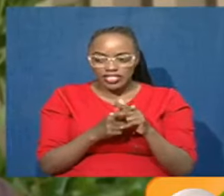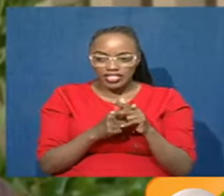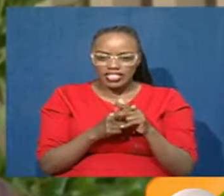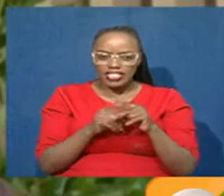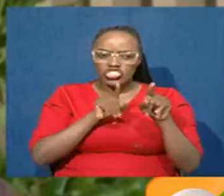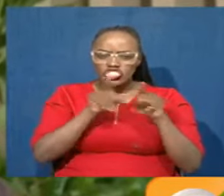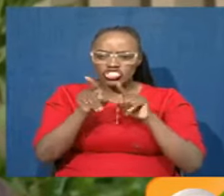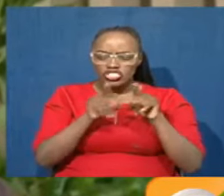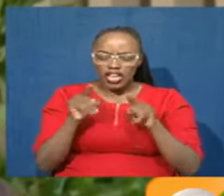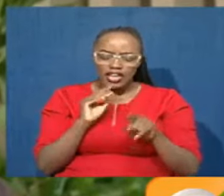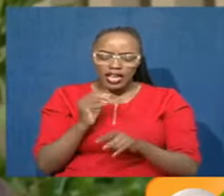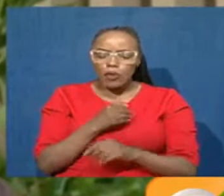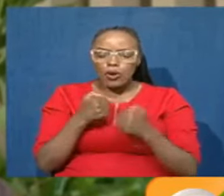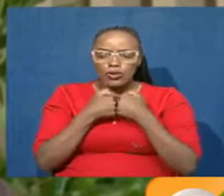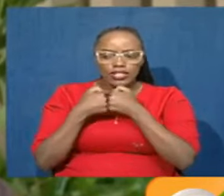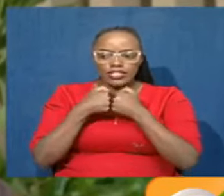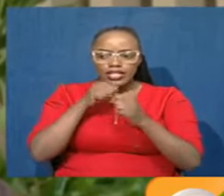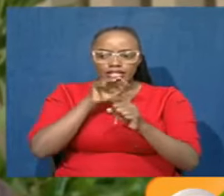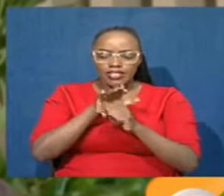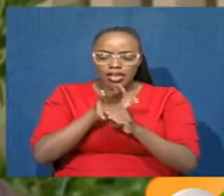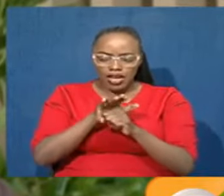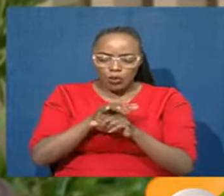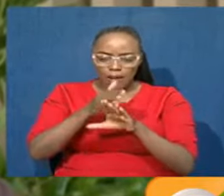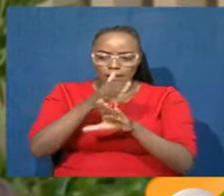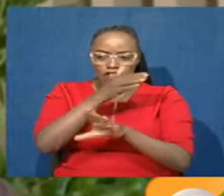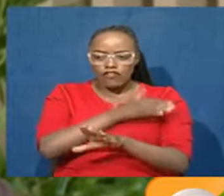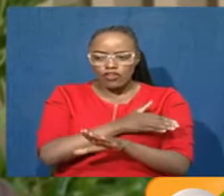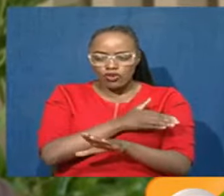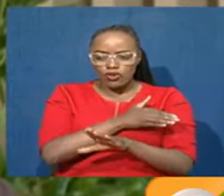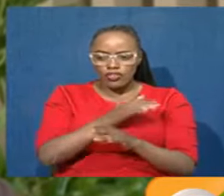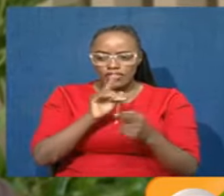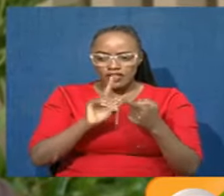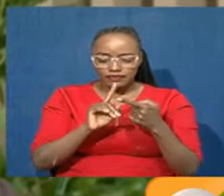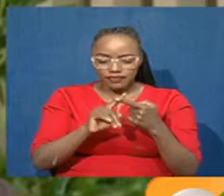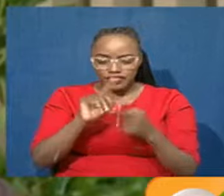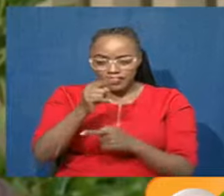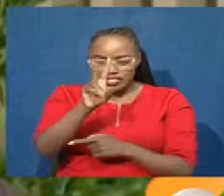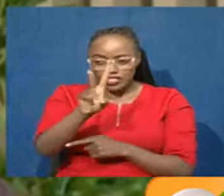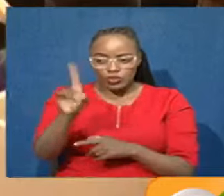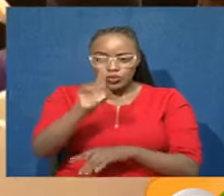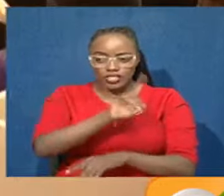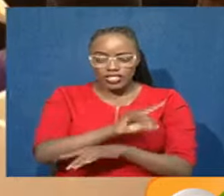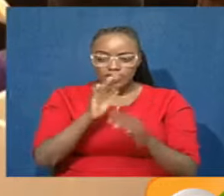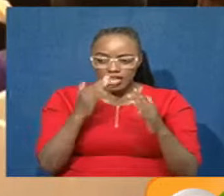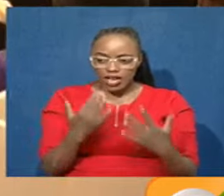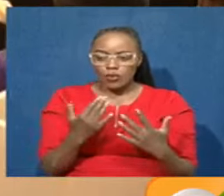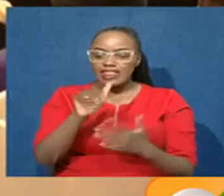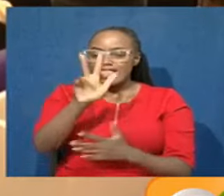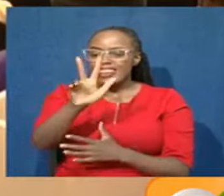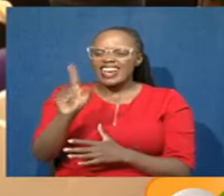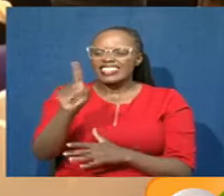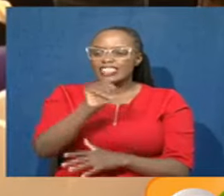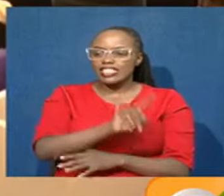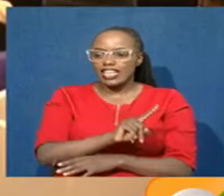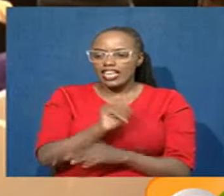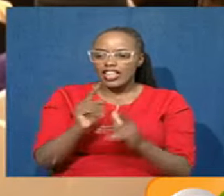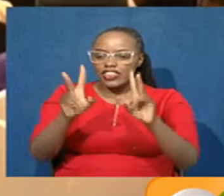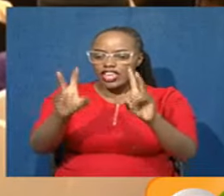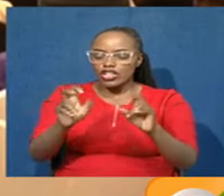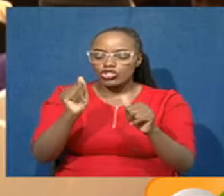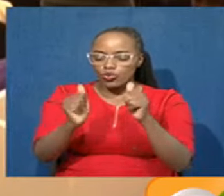we started our journey with a lot of challenges initially, at the first 2 days. By the third day, the issues